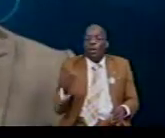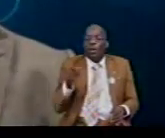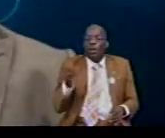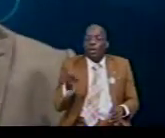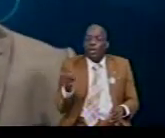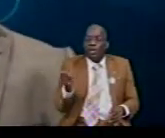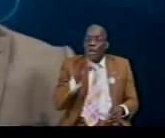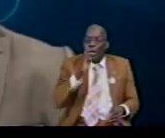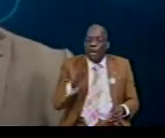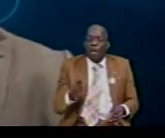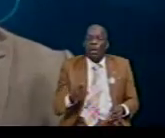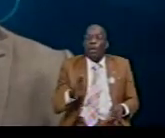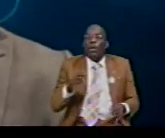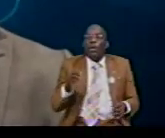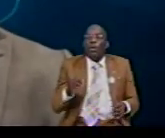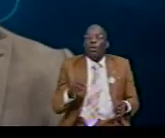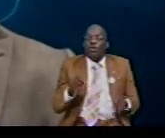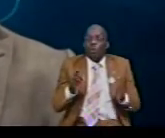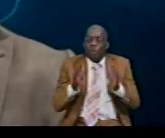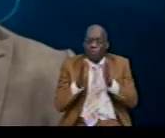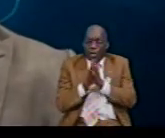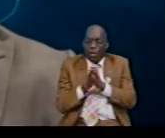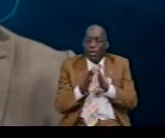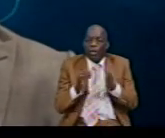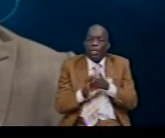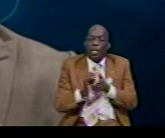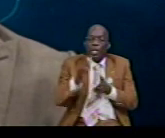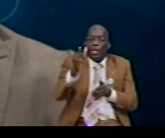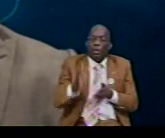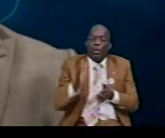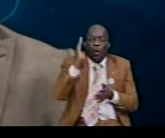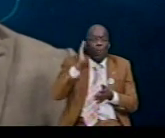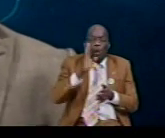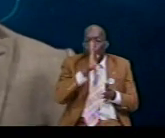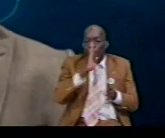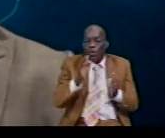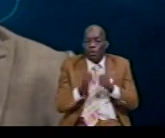protected places. But pray that God will be with them wherever they are.